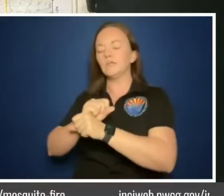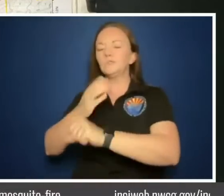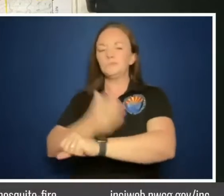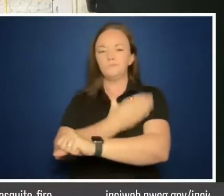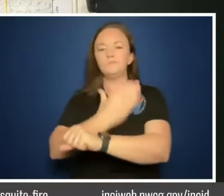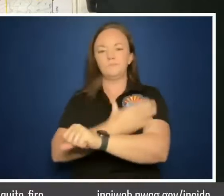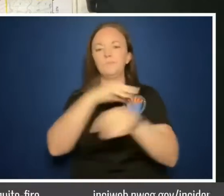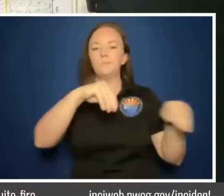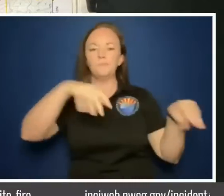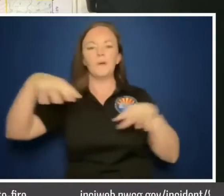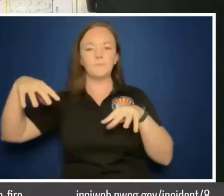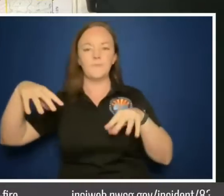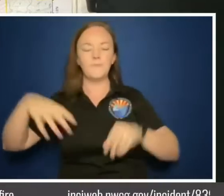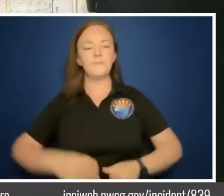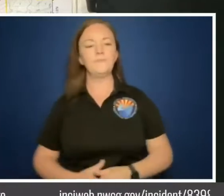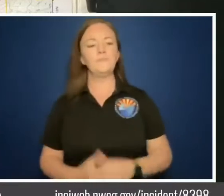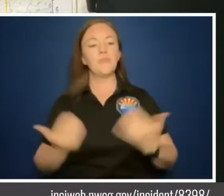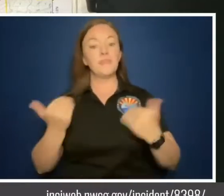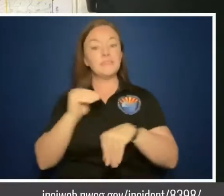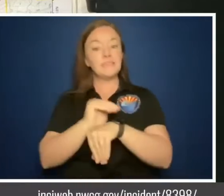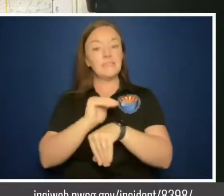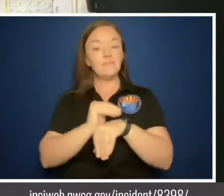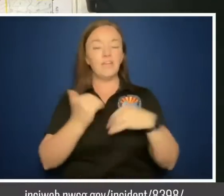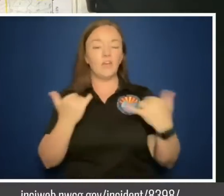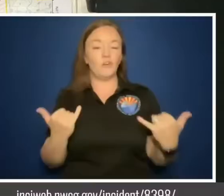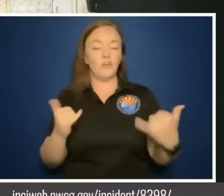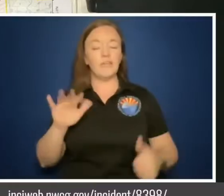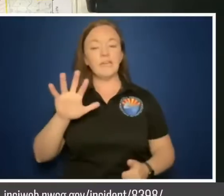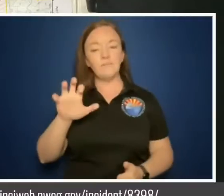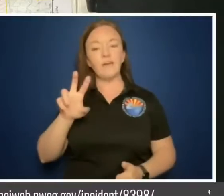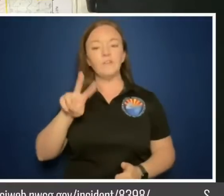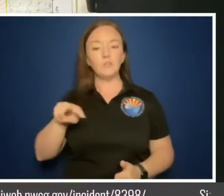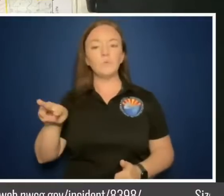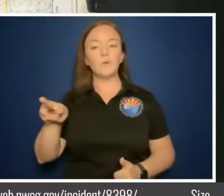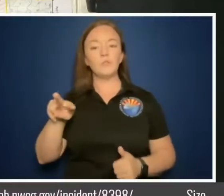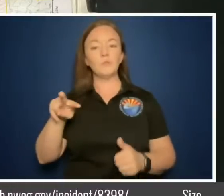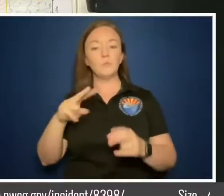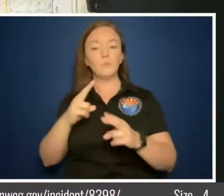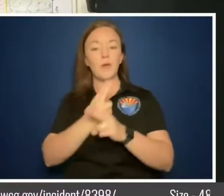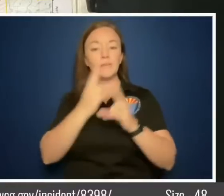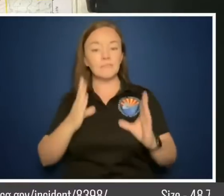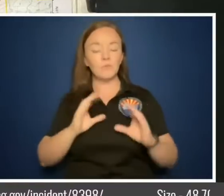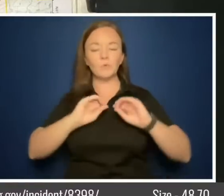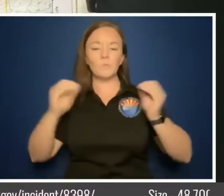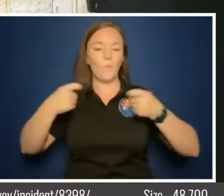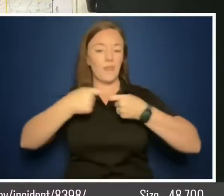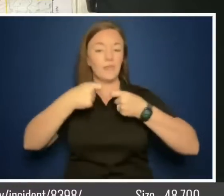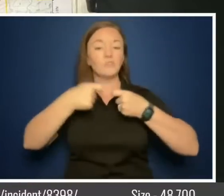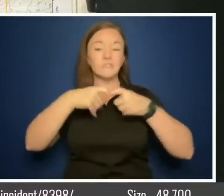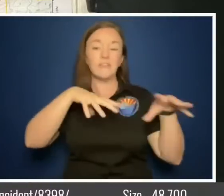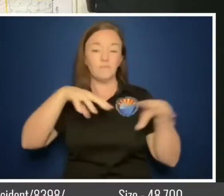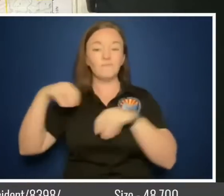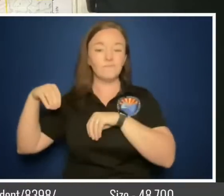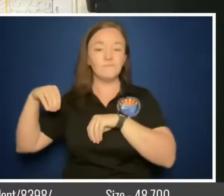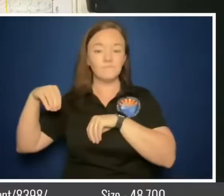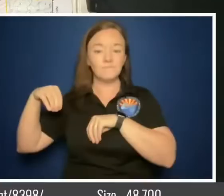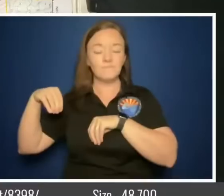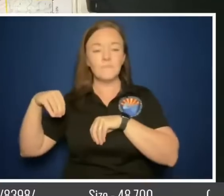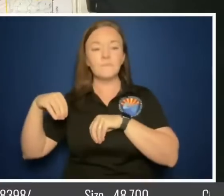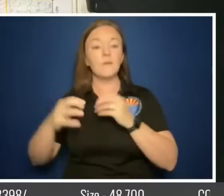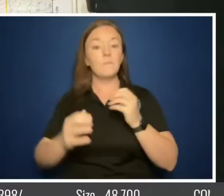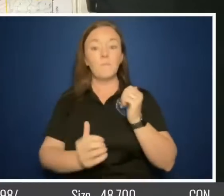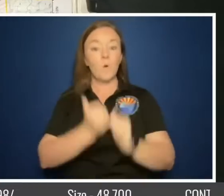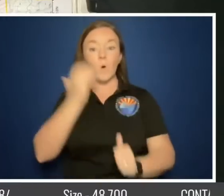As of this evening, we have 522 customers without electric service due